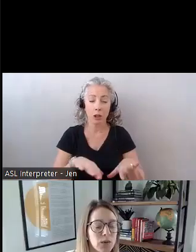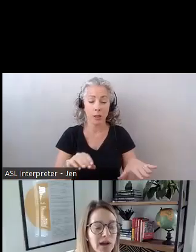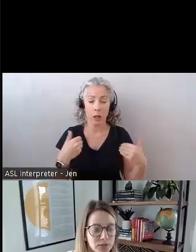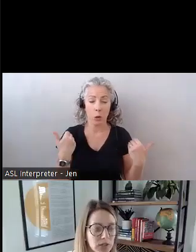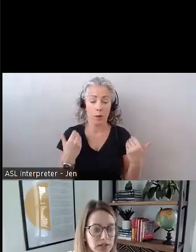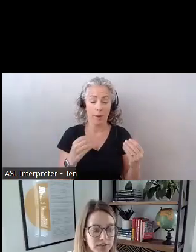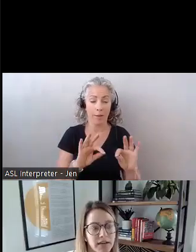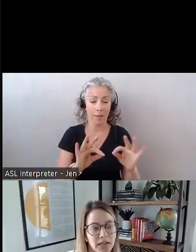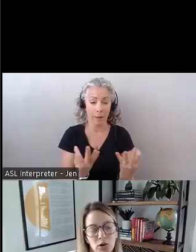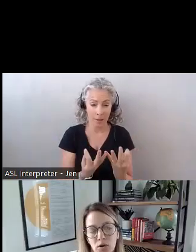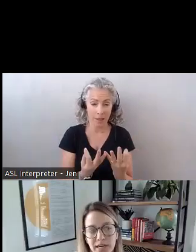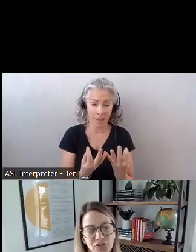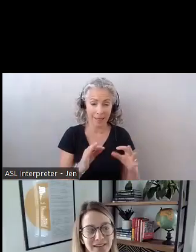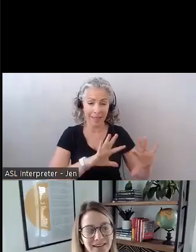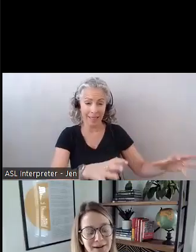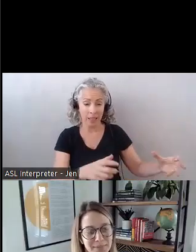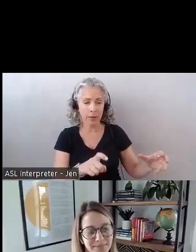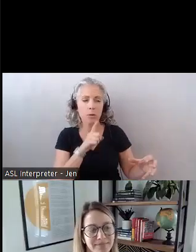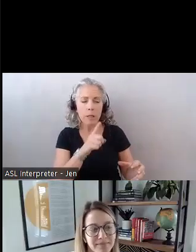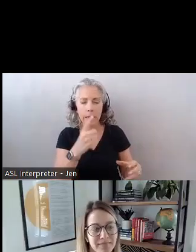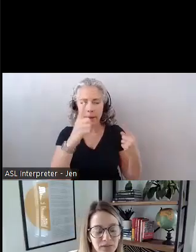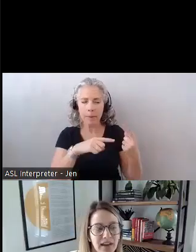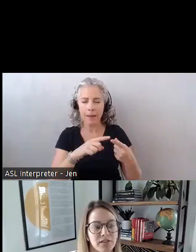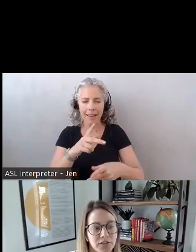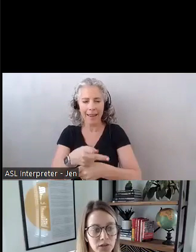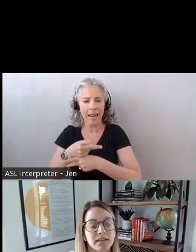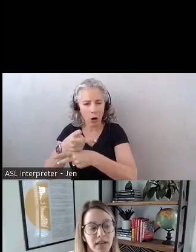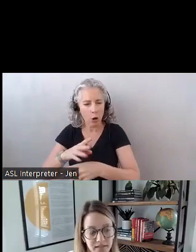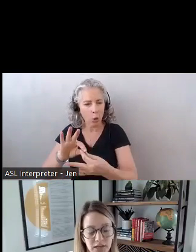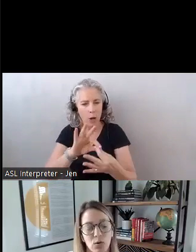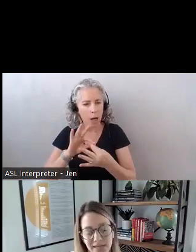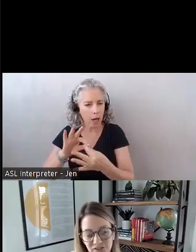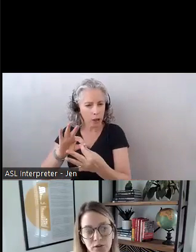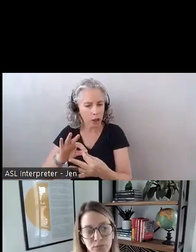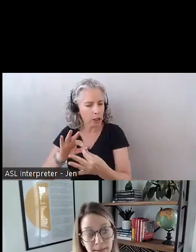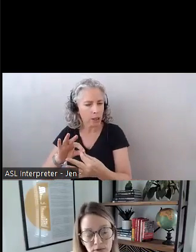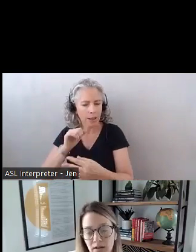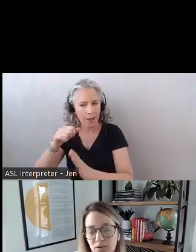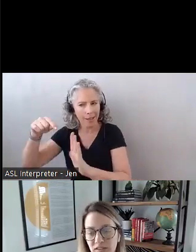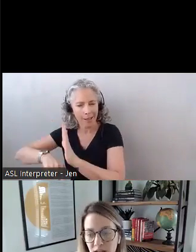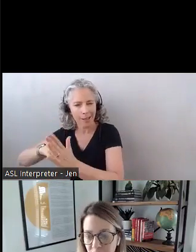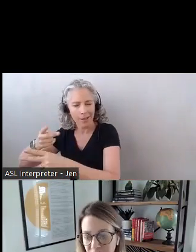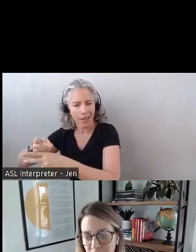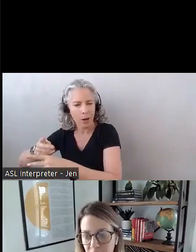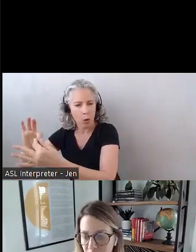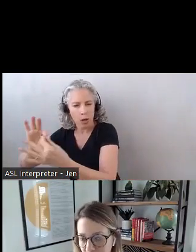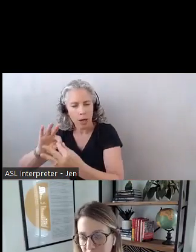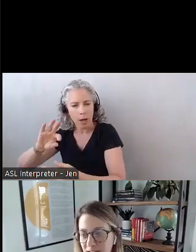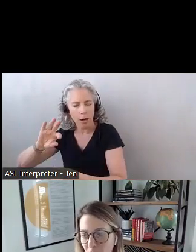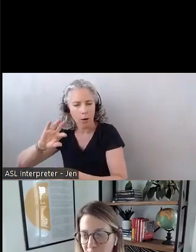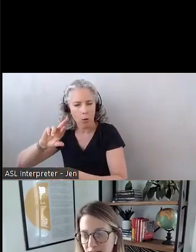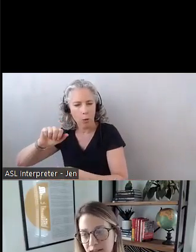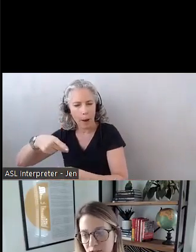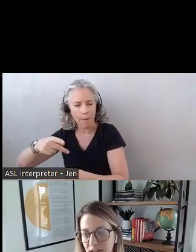families, you have to really define care coordination outside of intensive care coordination and wraparound, which is obviously